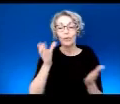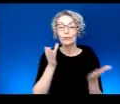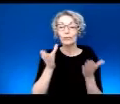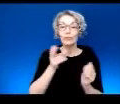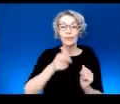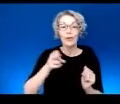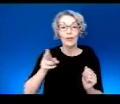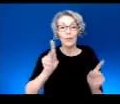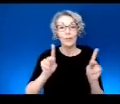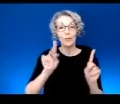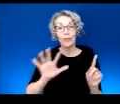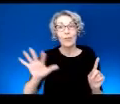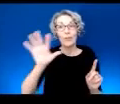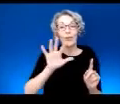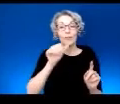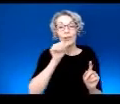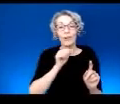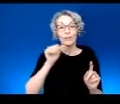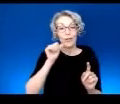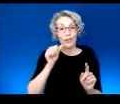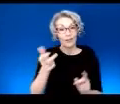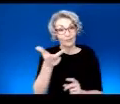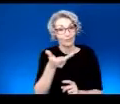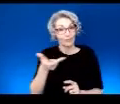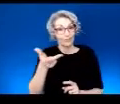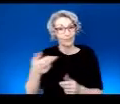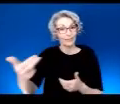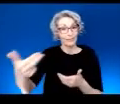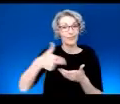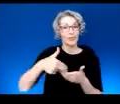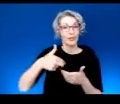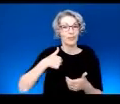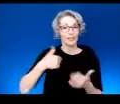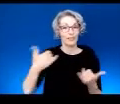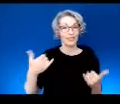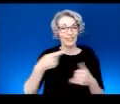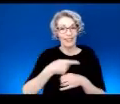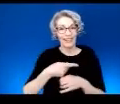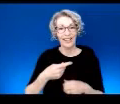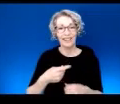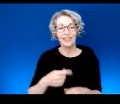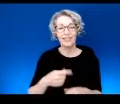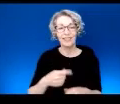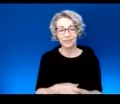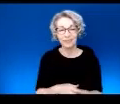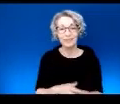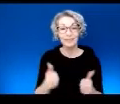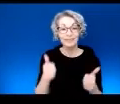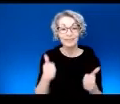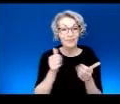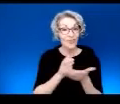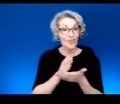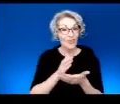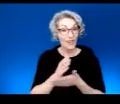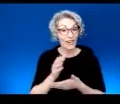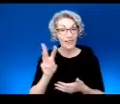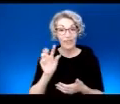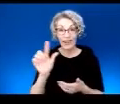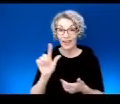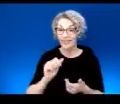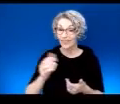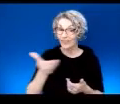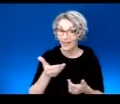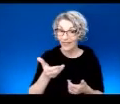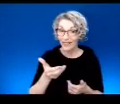hearing across Arizona join me today. All right. Well,